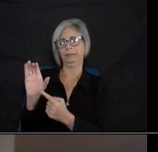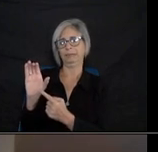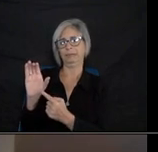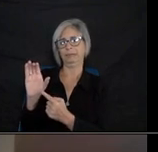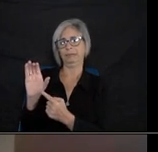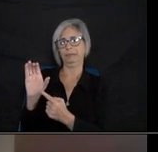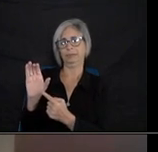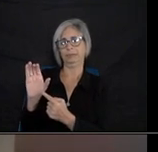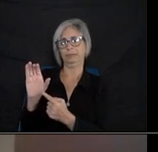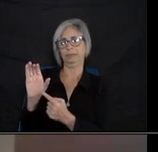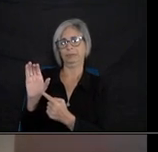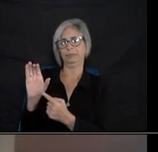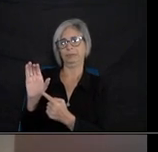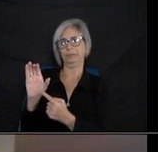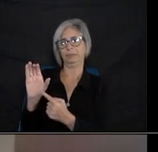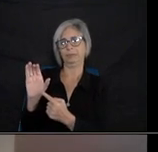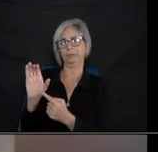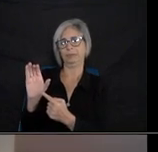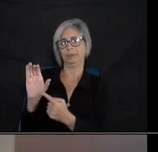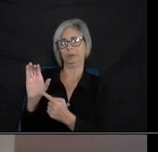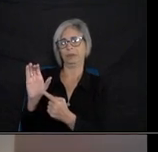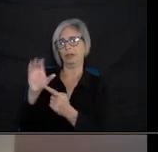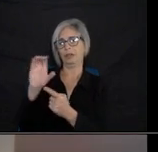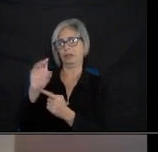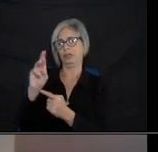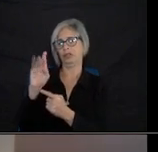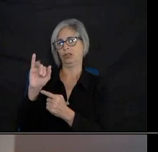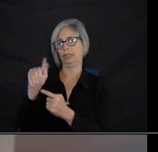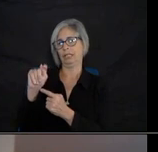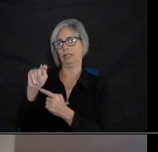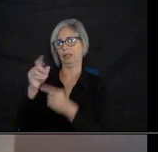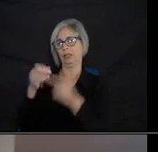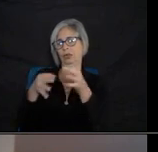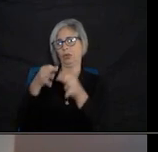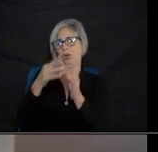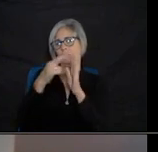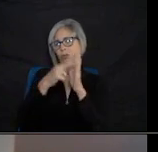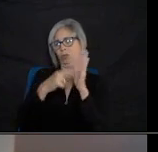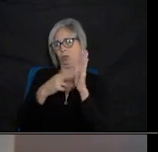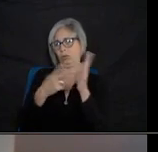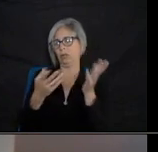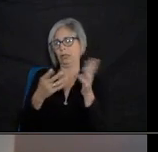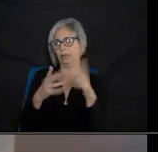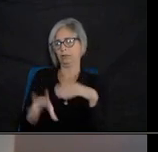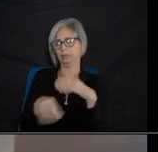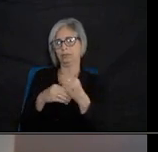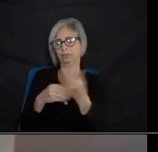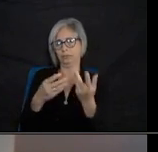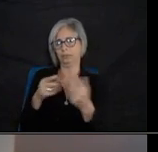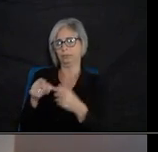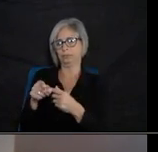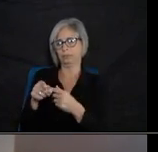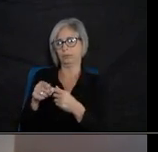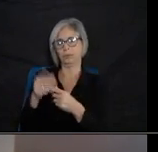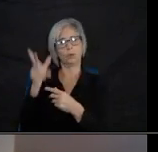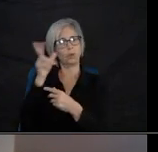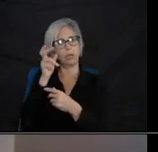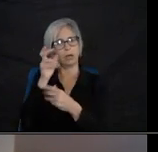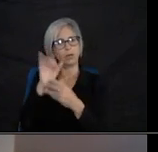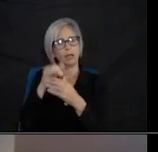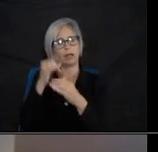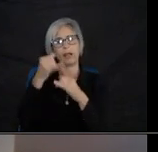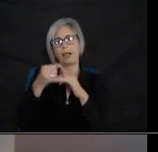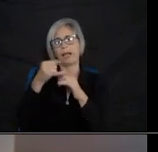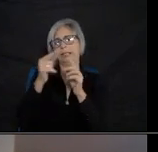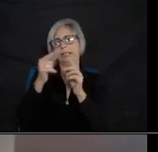the circuit court ruling against homing in. And we'll hear that as the last